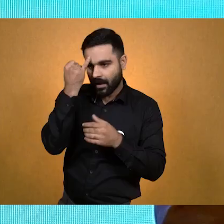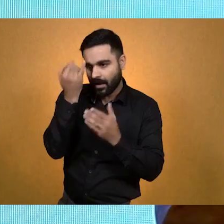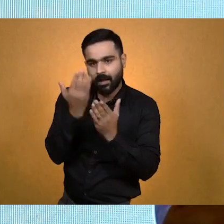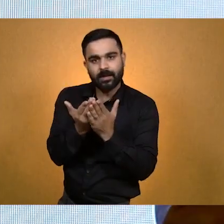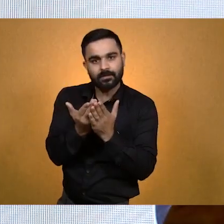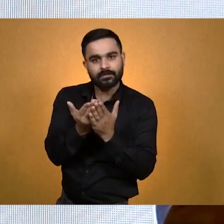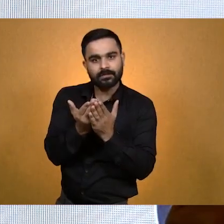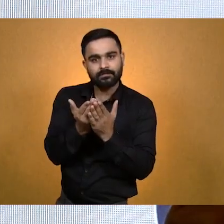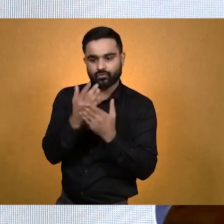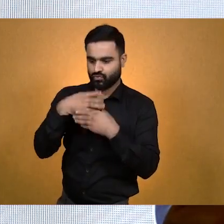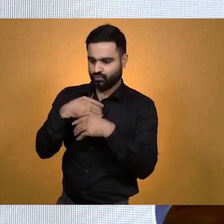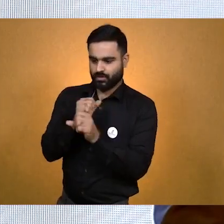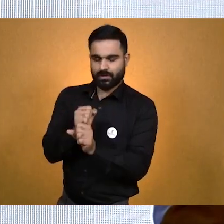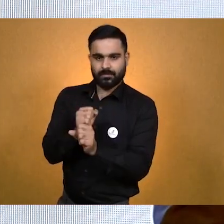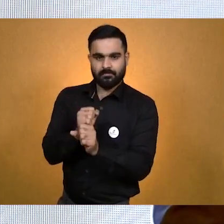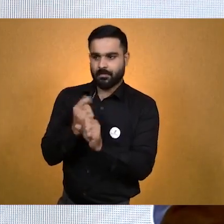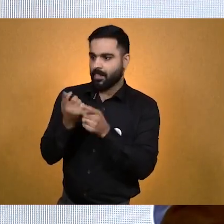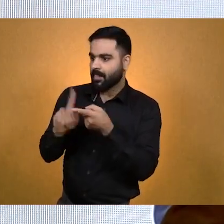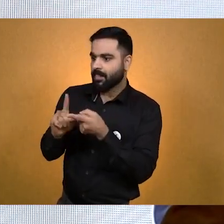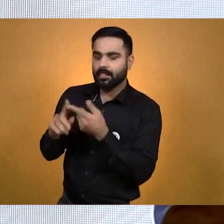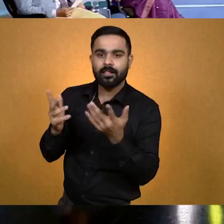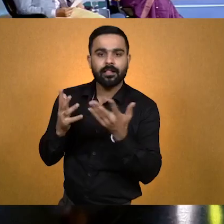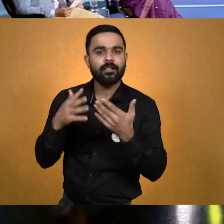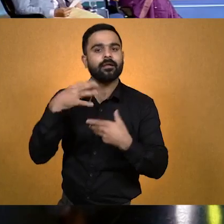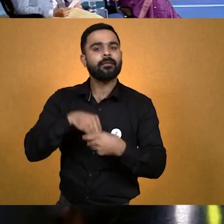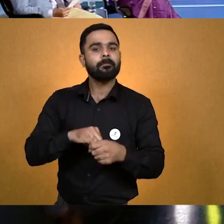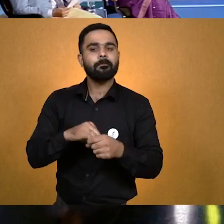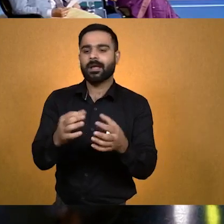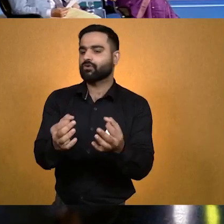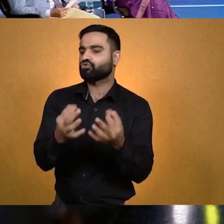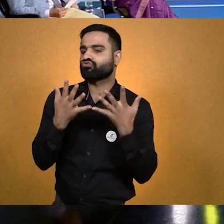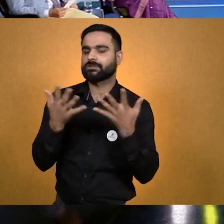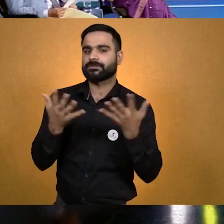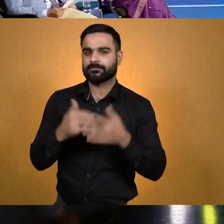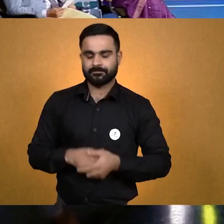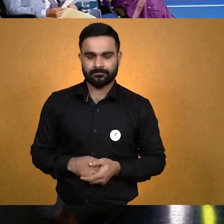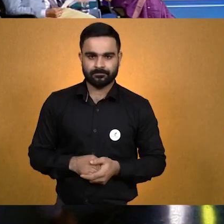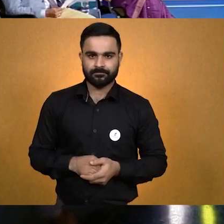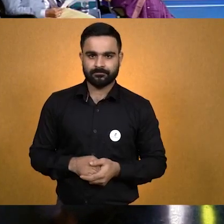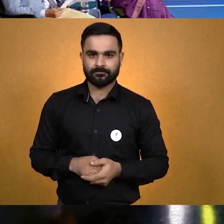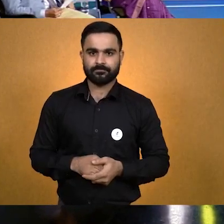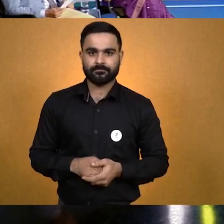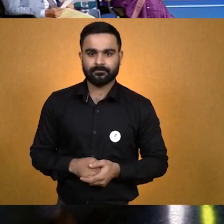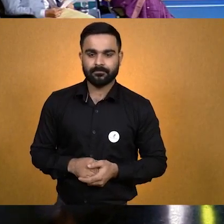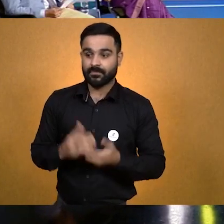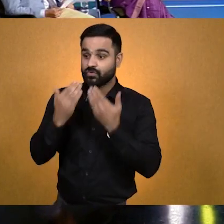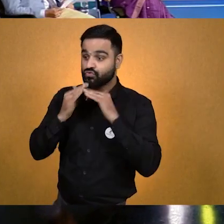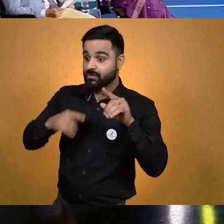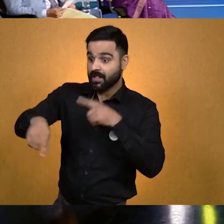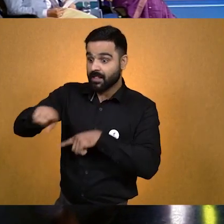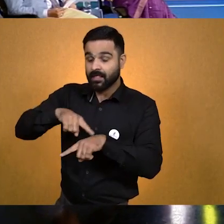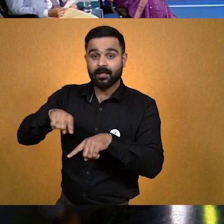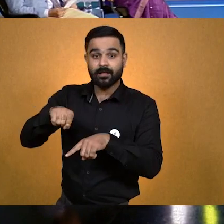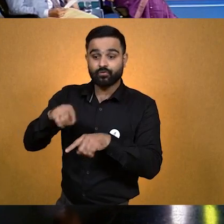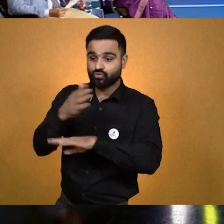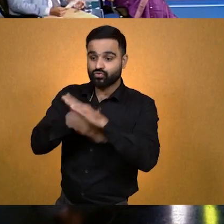idea. And we are making it happen. That is what is very special about it. Vishnu, taking it from here, when children who are